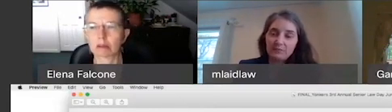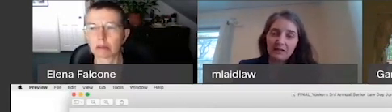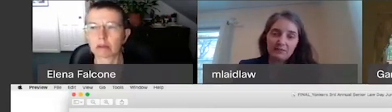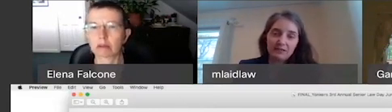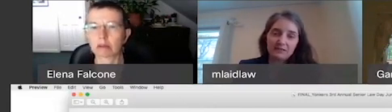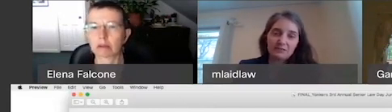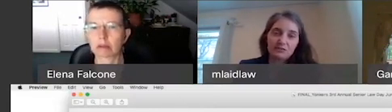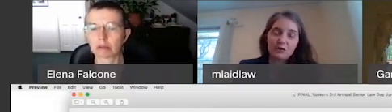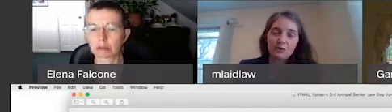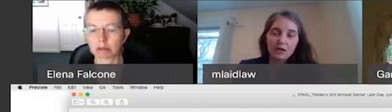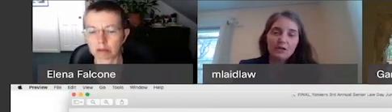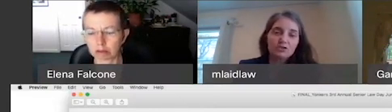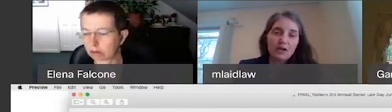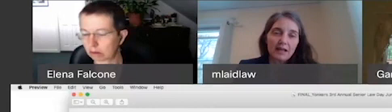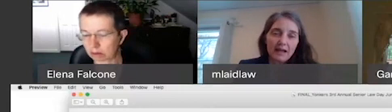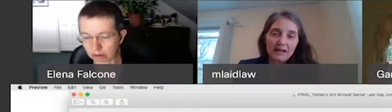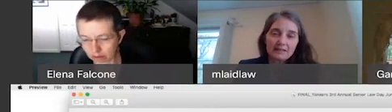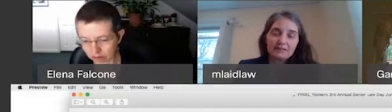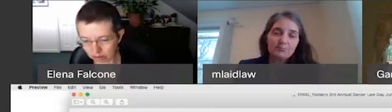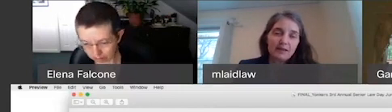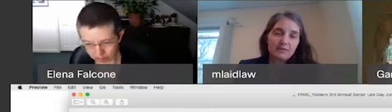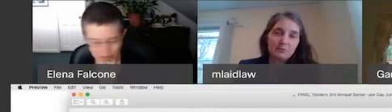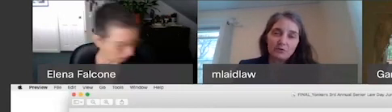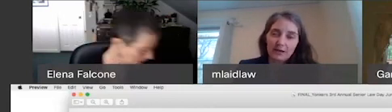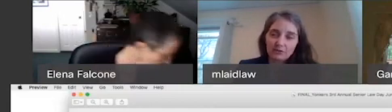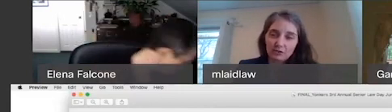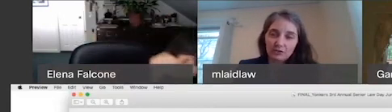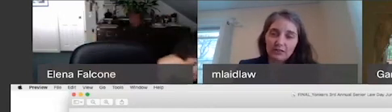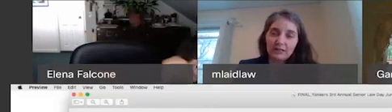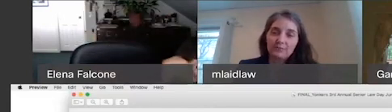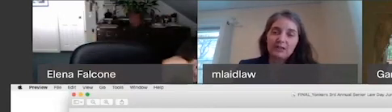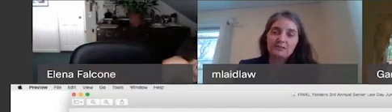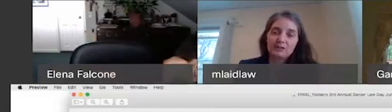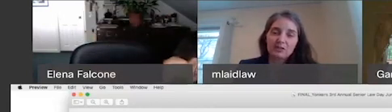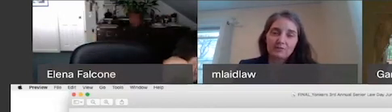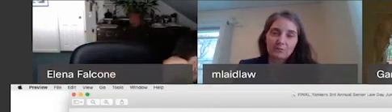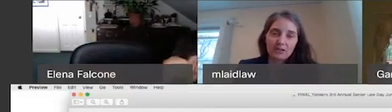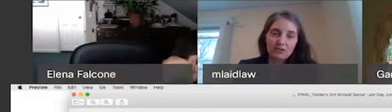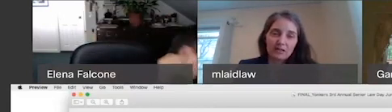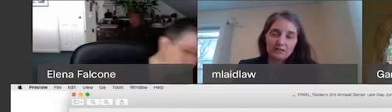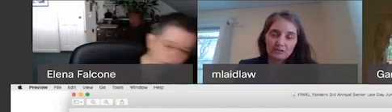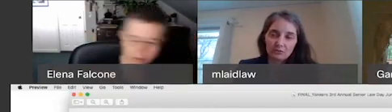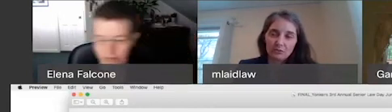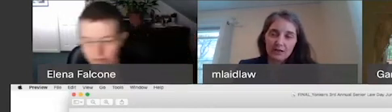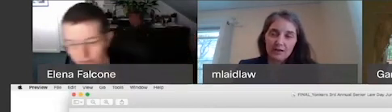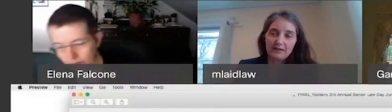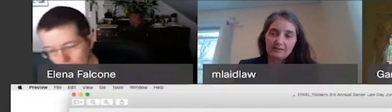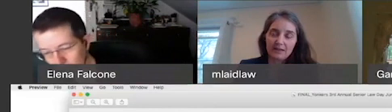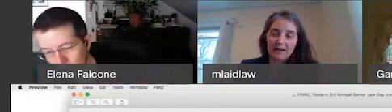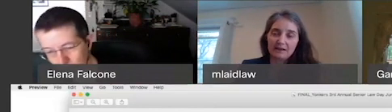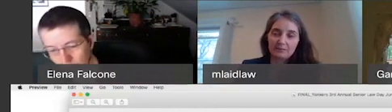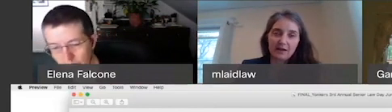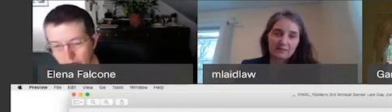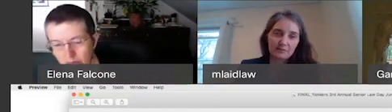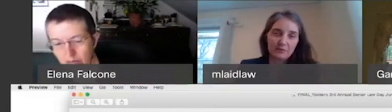for benefits. And so try to access benefit programs early, get as much information as soon